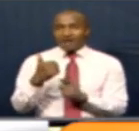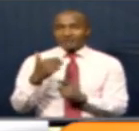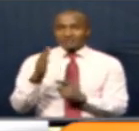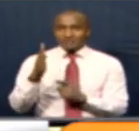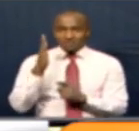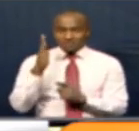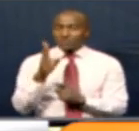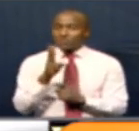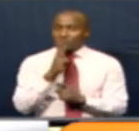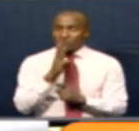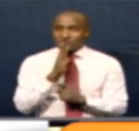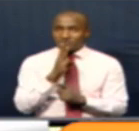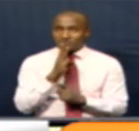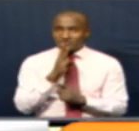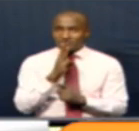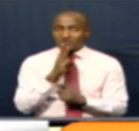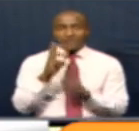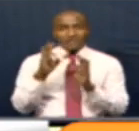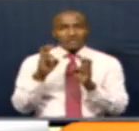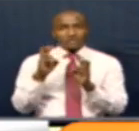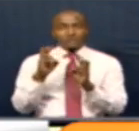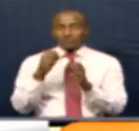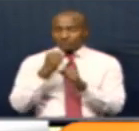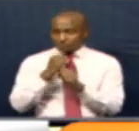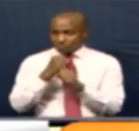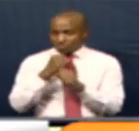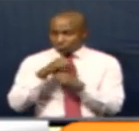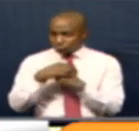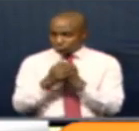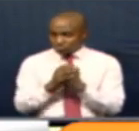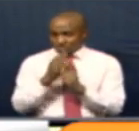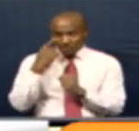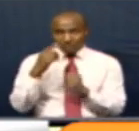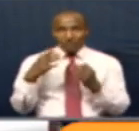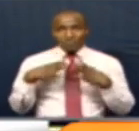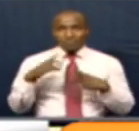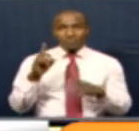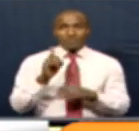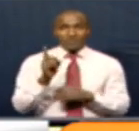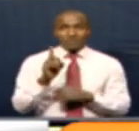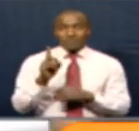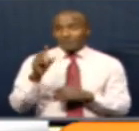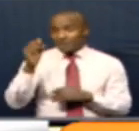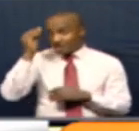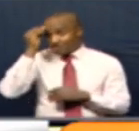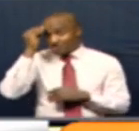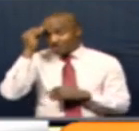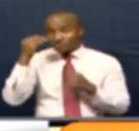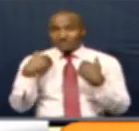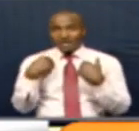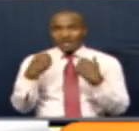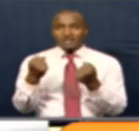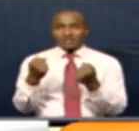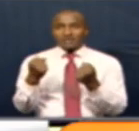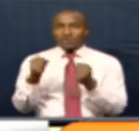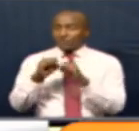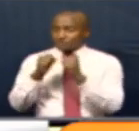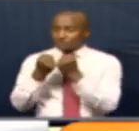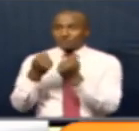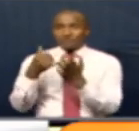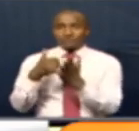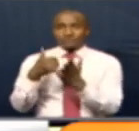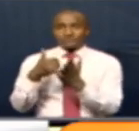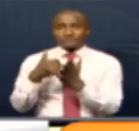and sanitation. There's an issue of creating jobs for people in Nairobi, education and health, and of course, social inclusion.